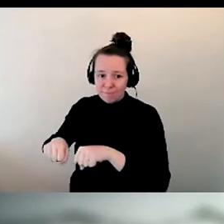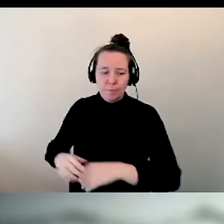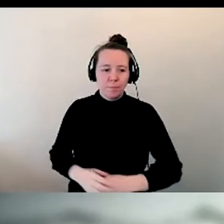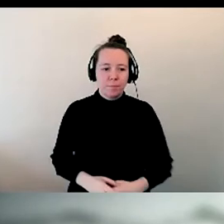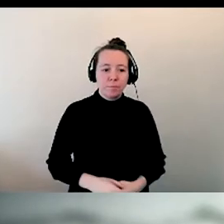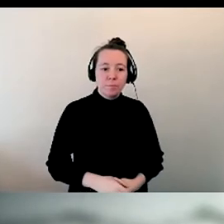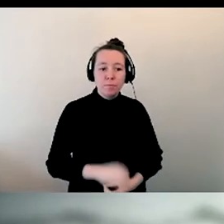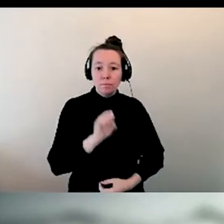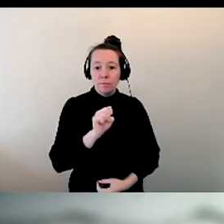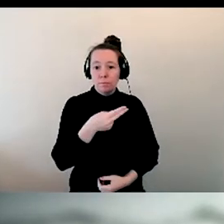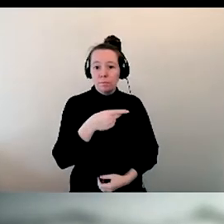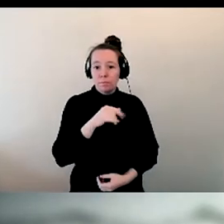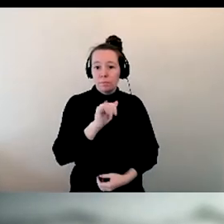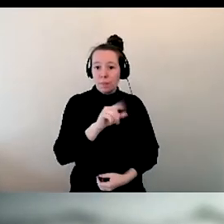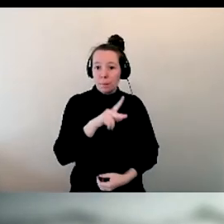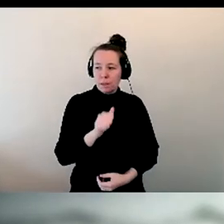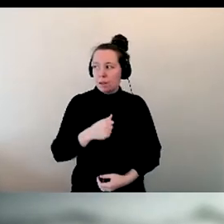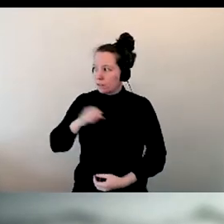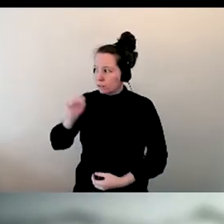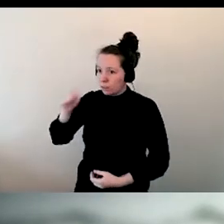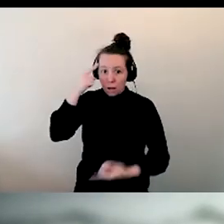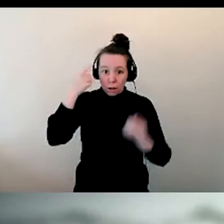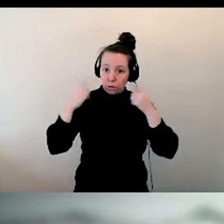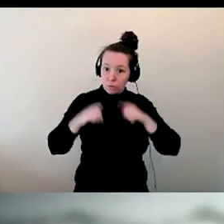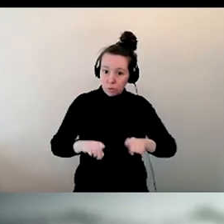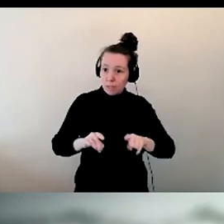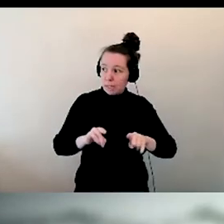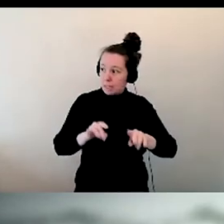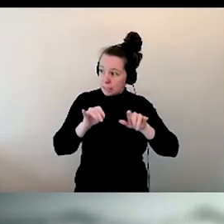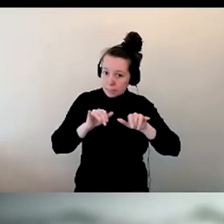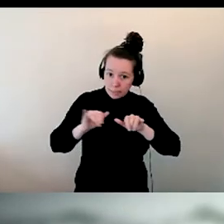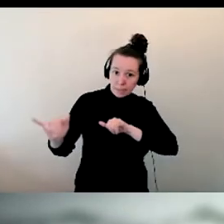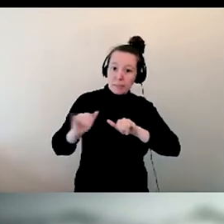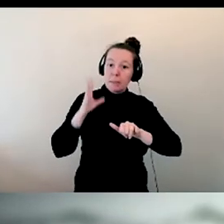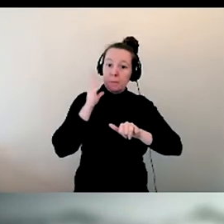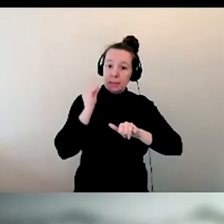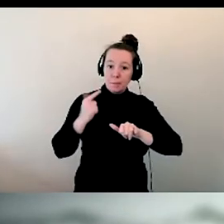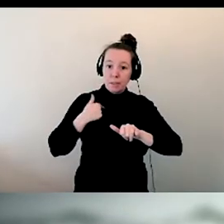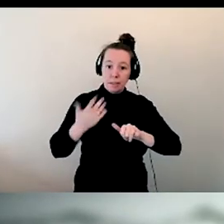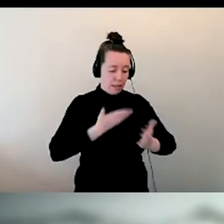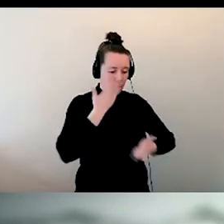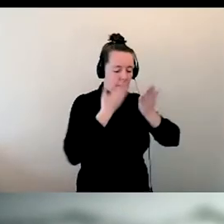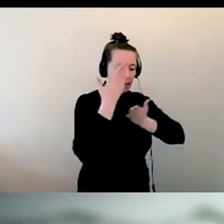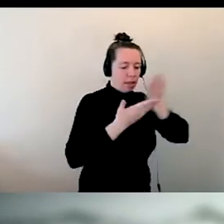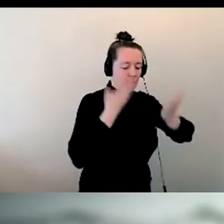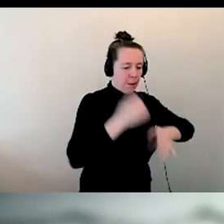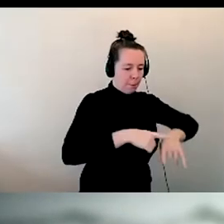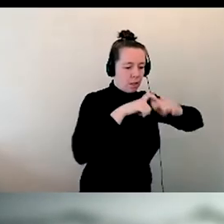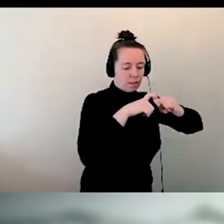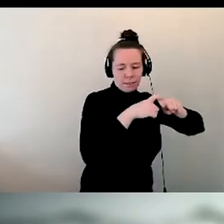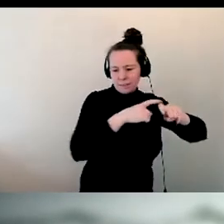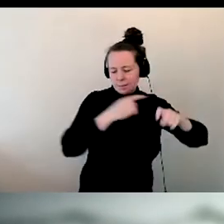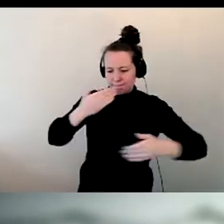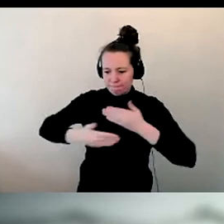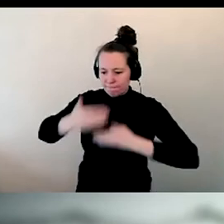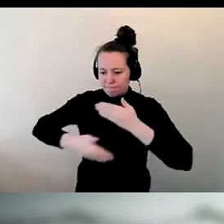university, I had the same thing. There was a period of time where I just could not read anything at all. That's cool to hear. That's cool